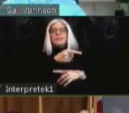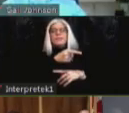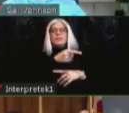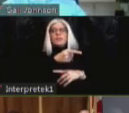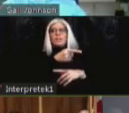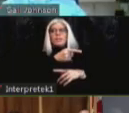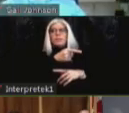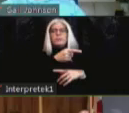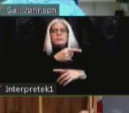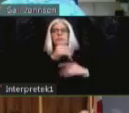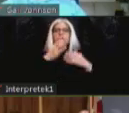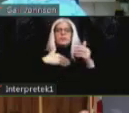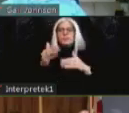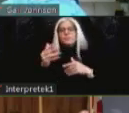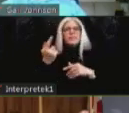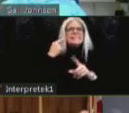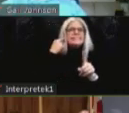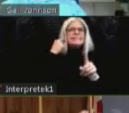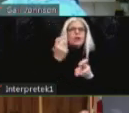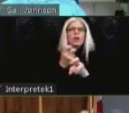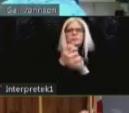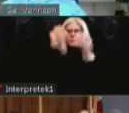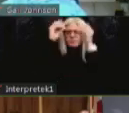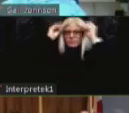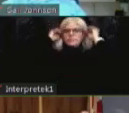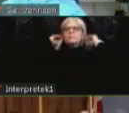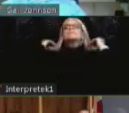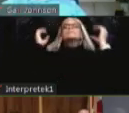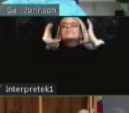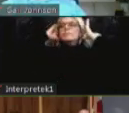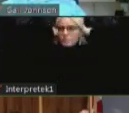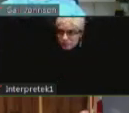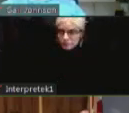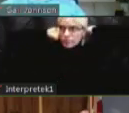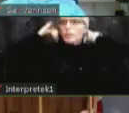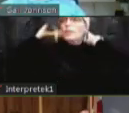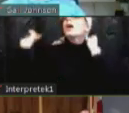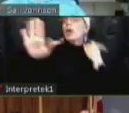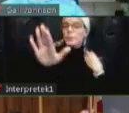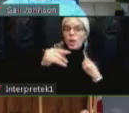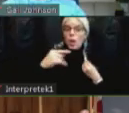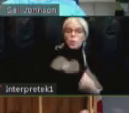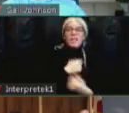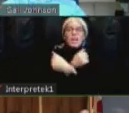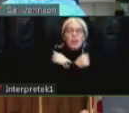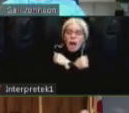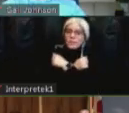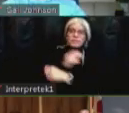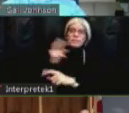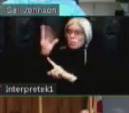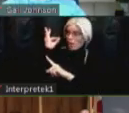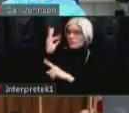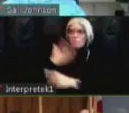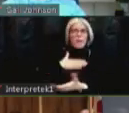Because I also love my university. My wife works at our university. I used to work there.